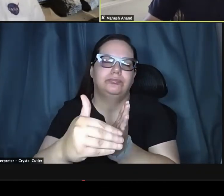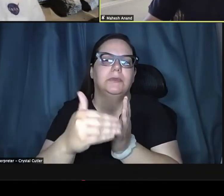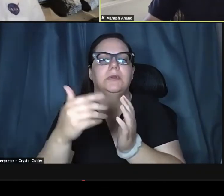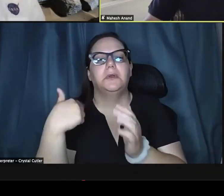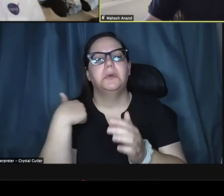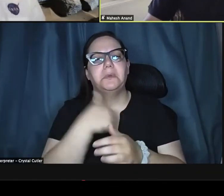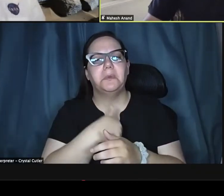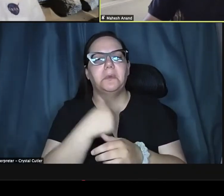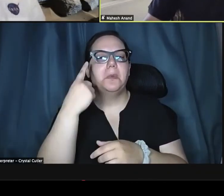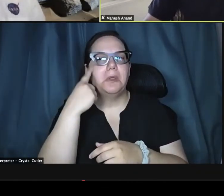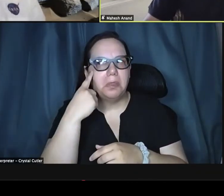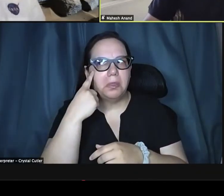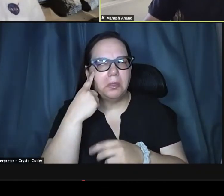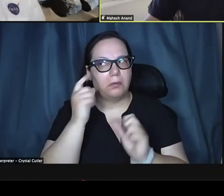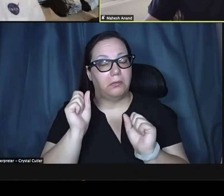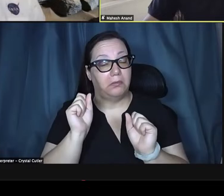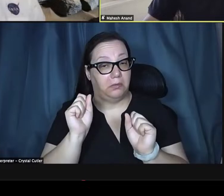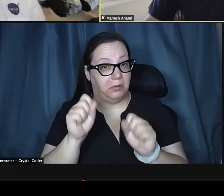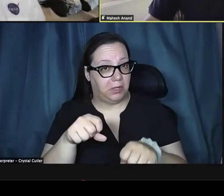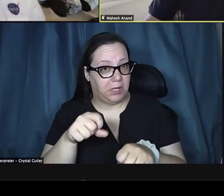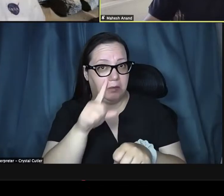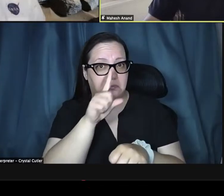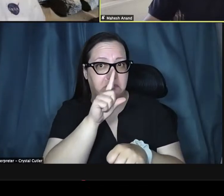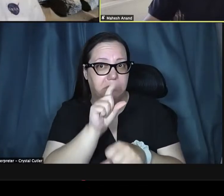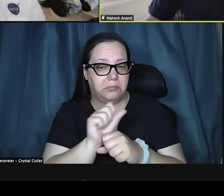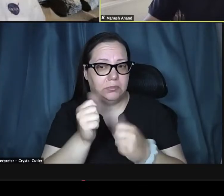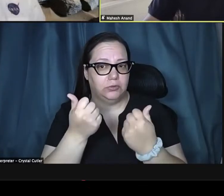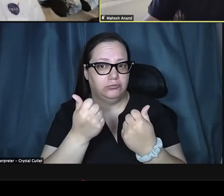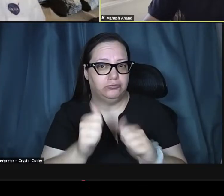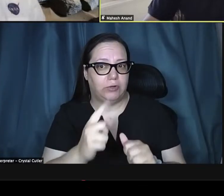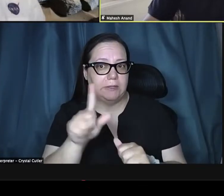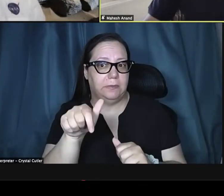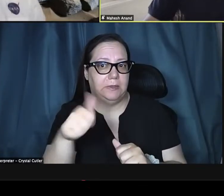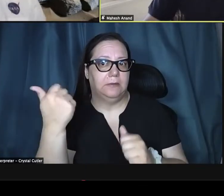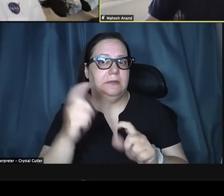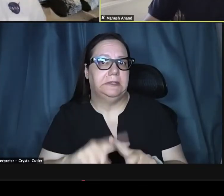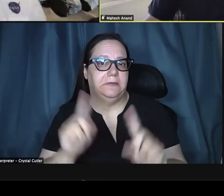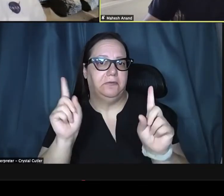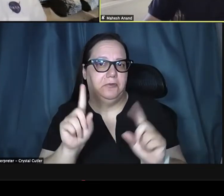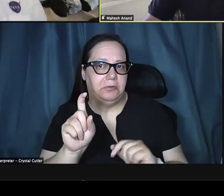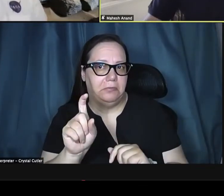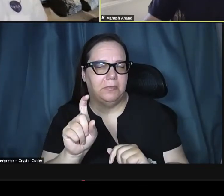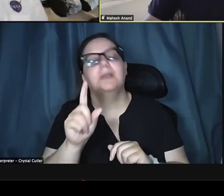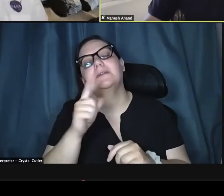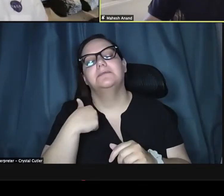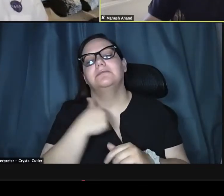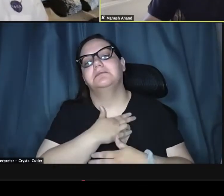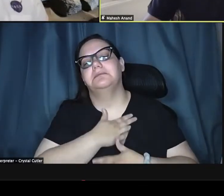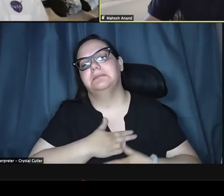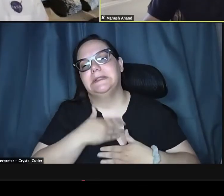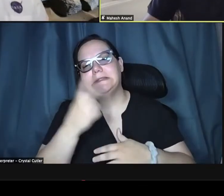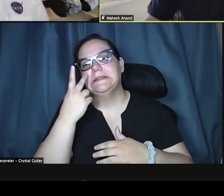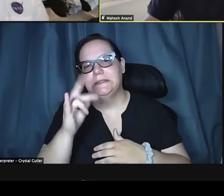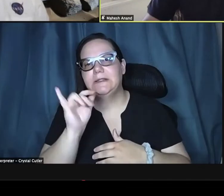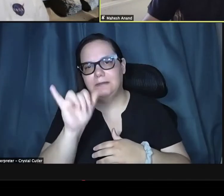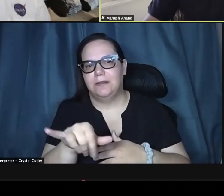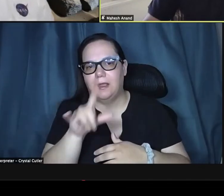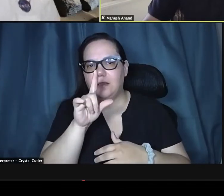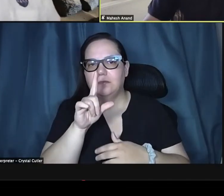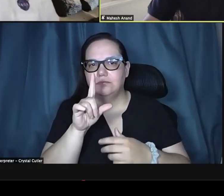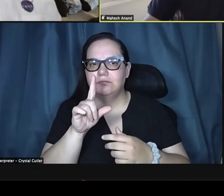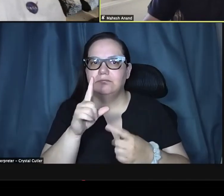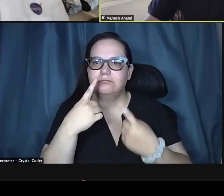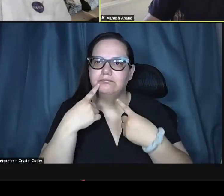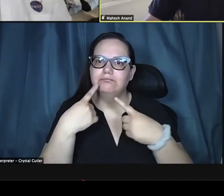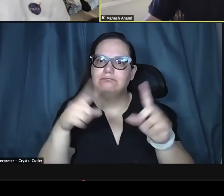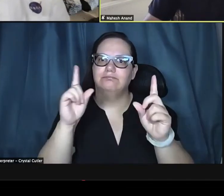was, can we actually try something different? And I'm so pleased to see that actually, you know, that has resulted into what